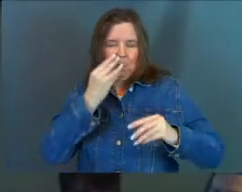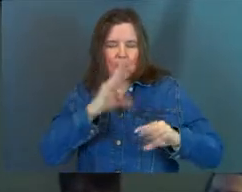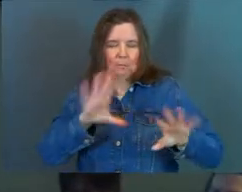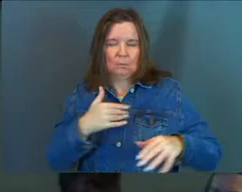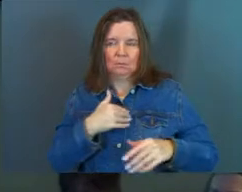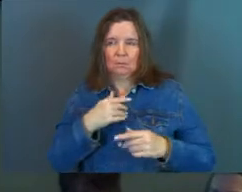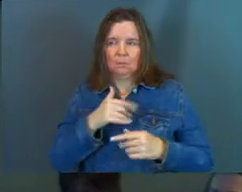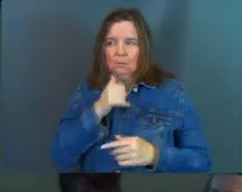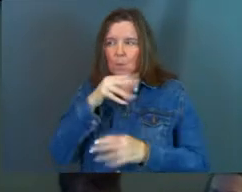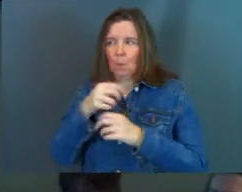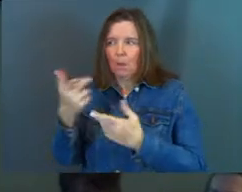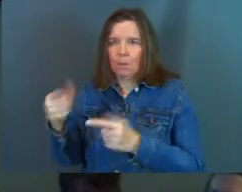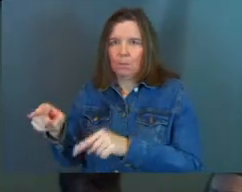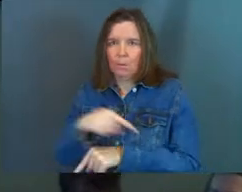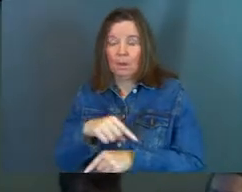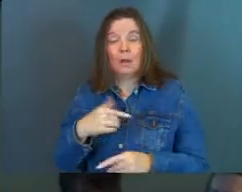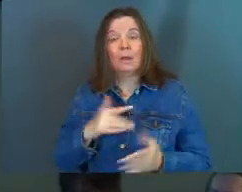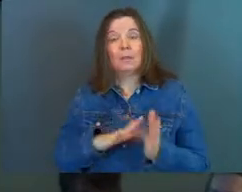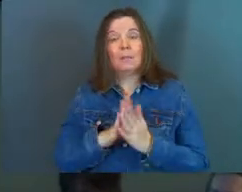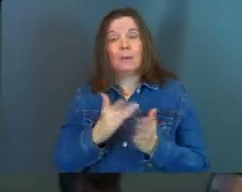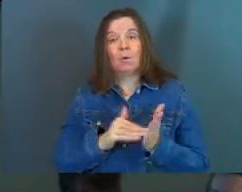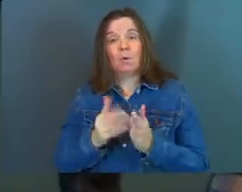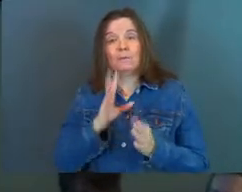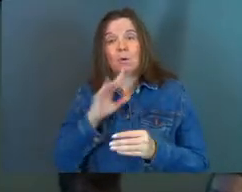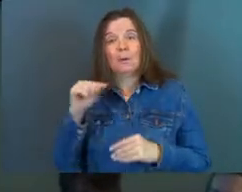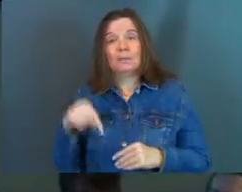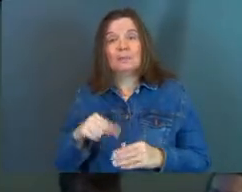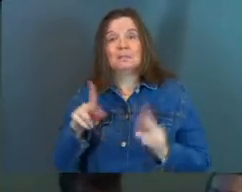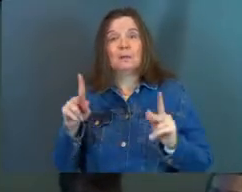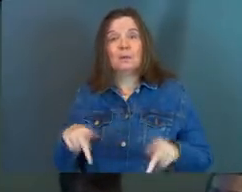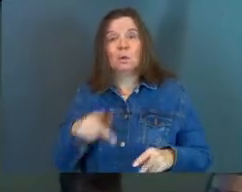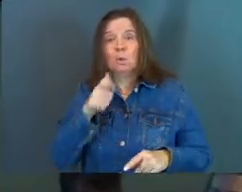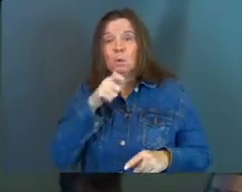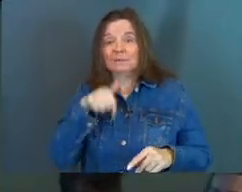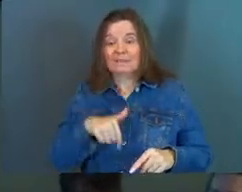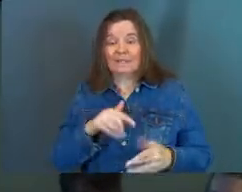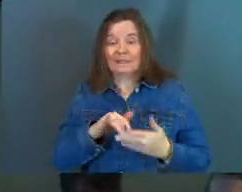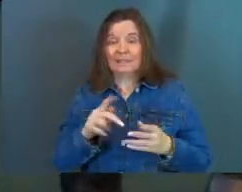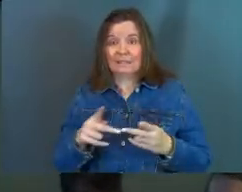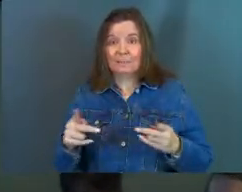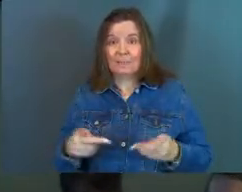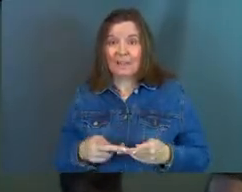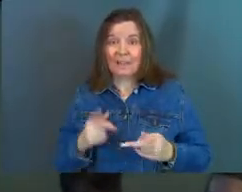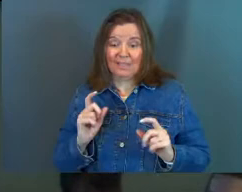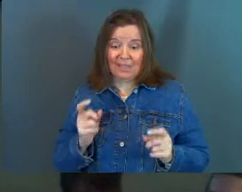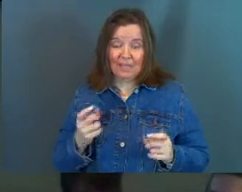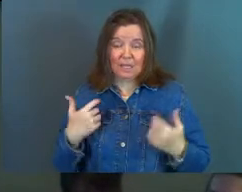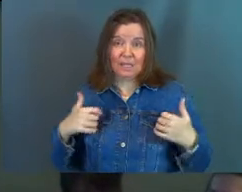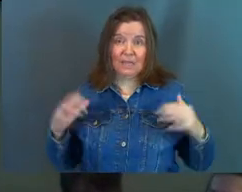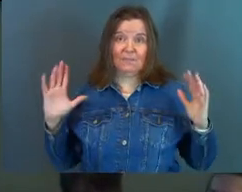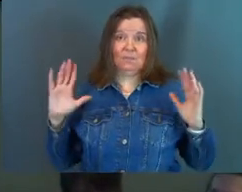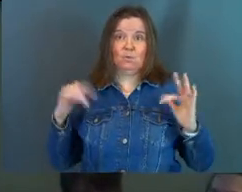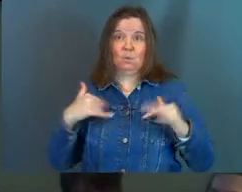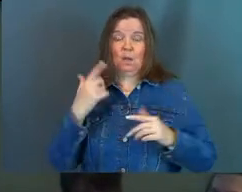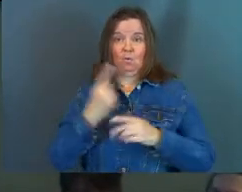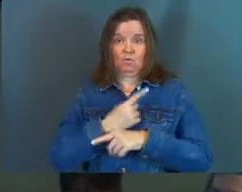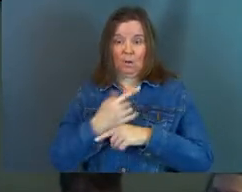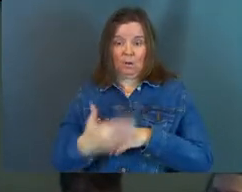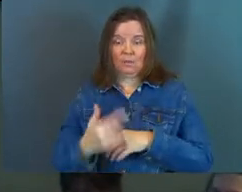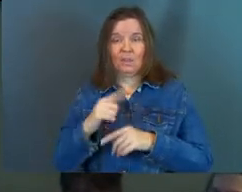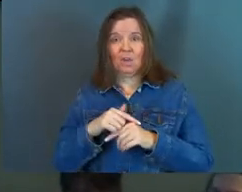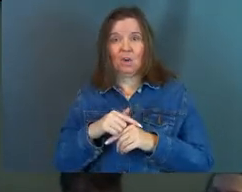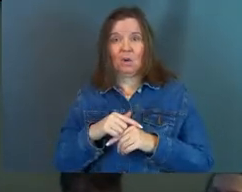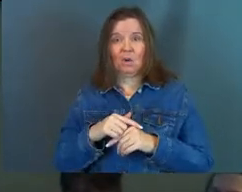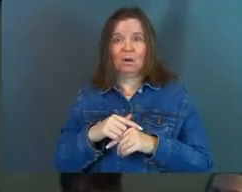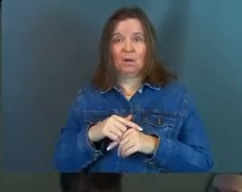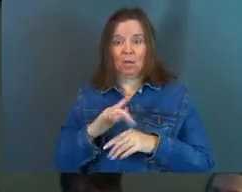doing. And the way that the Bible often talks about this is a person who's in this place and they give into it on a regular basis, they're